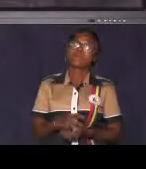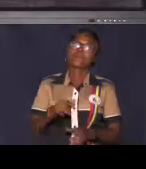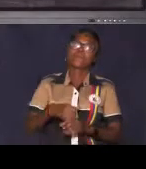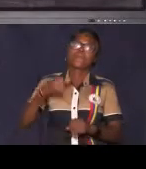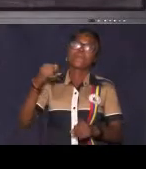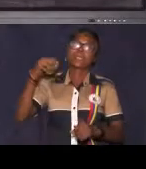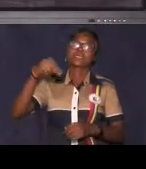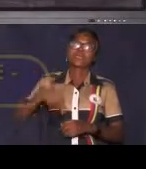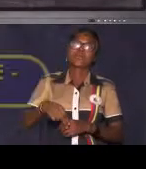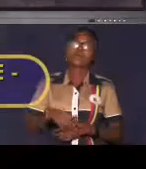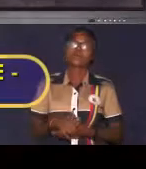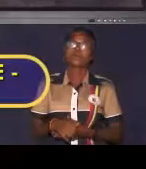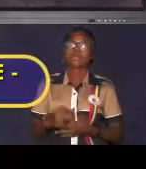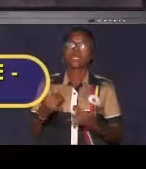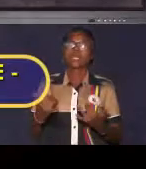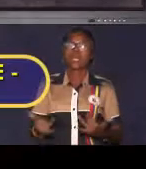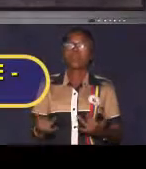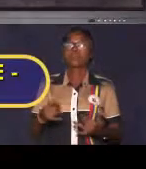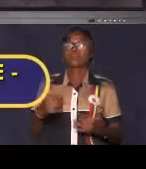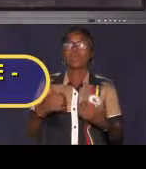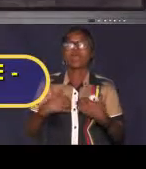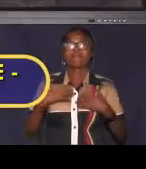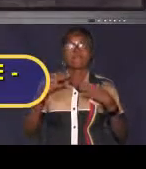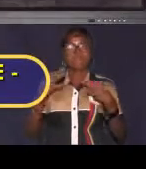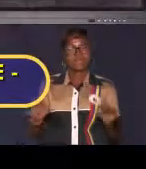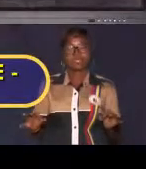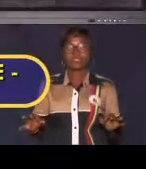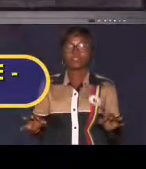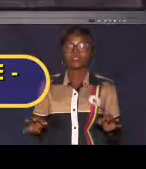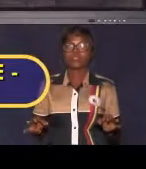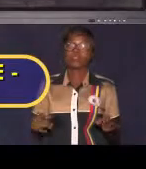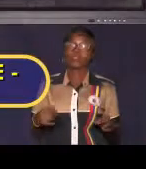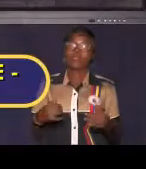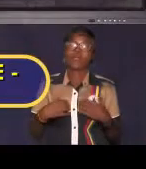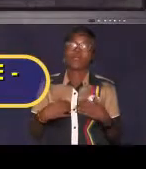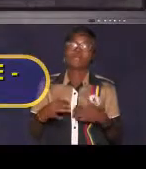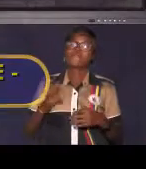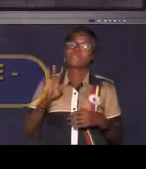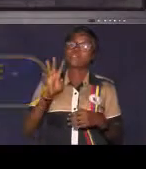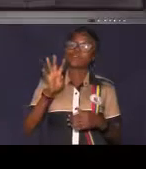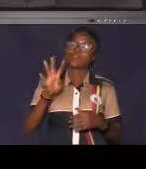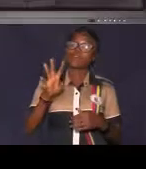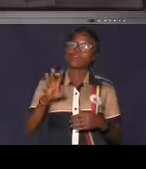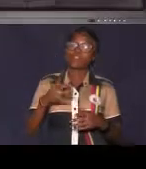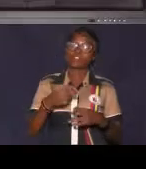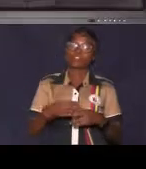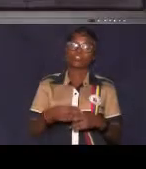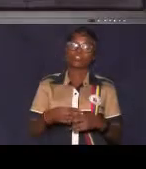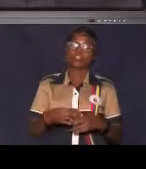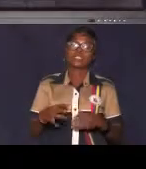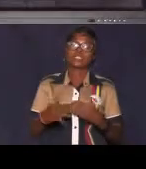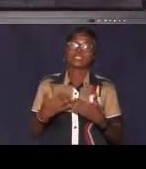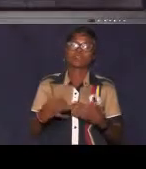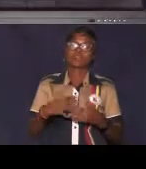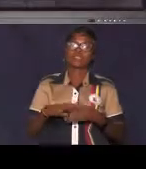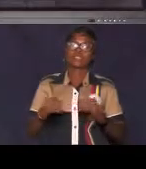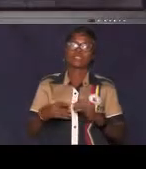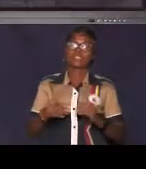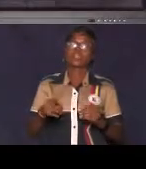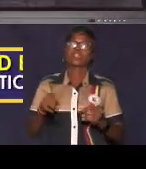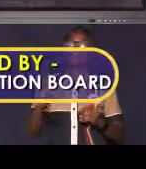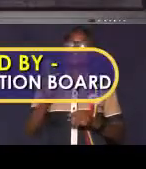Pens down. And now you have to have written 4 short and simple